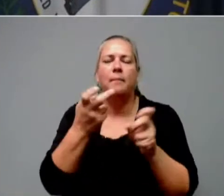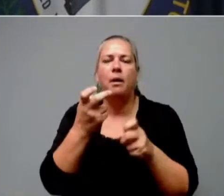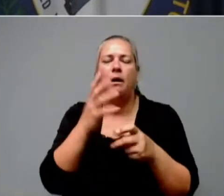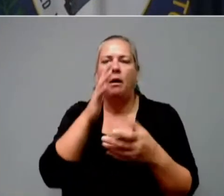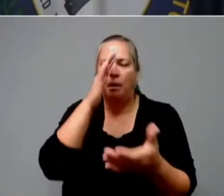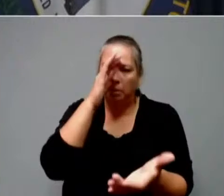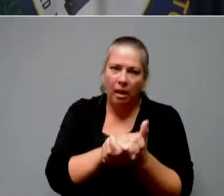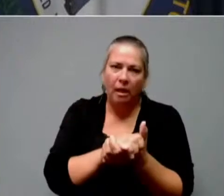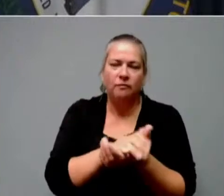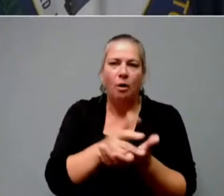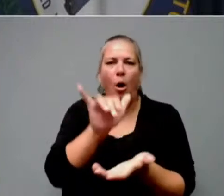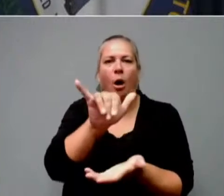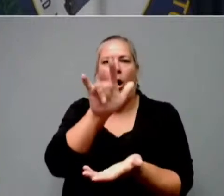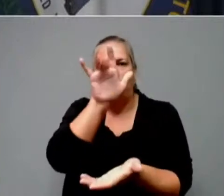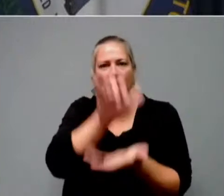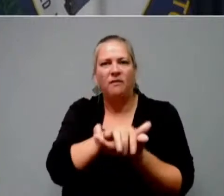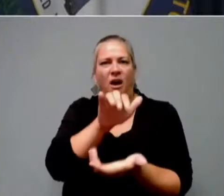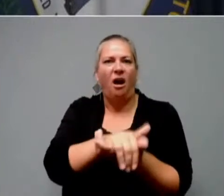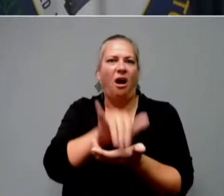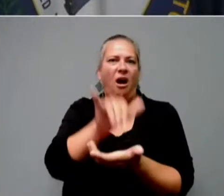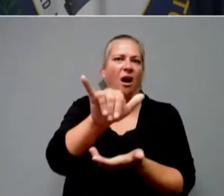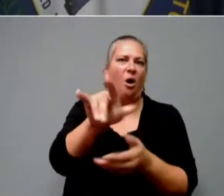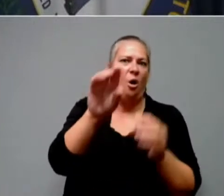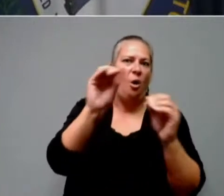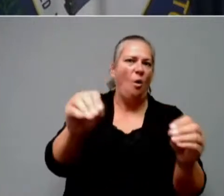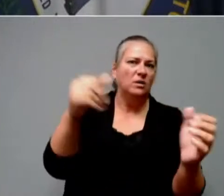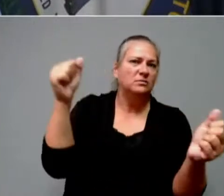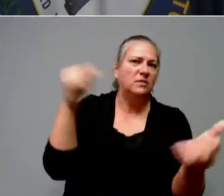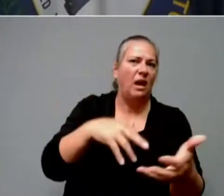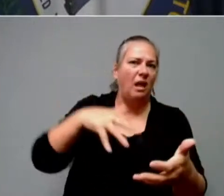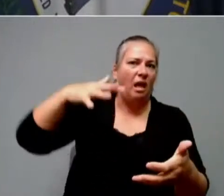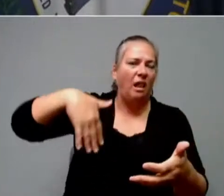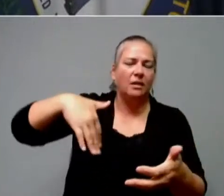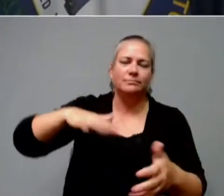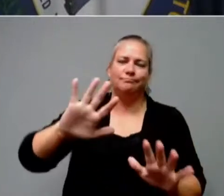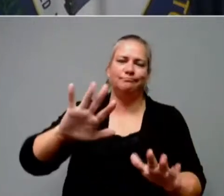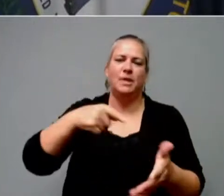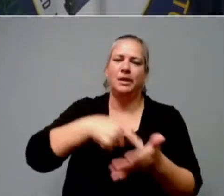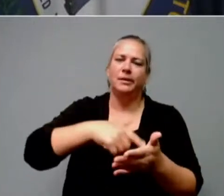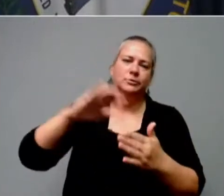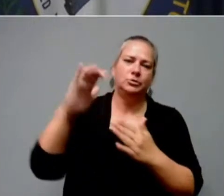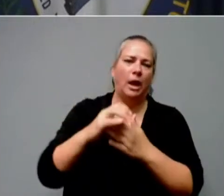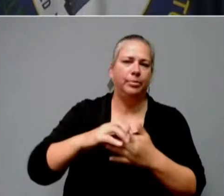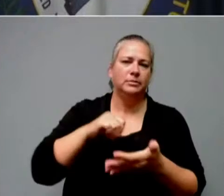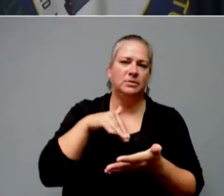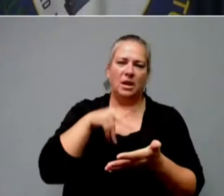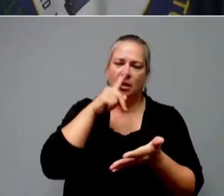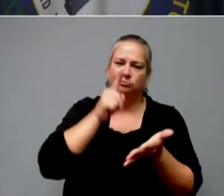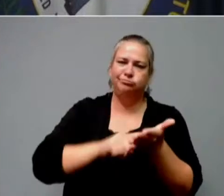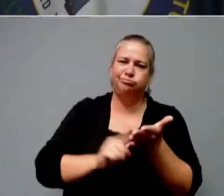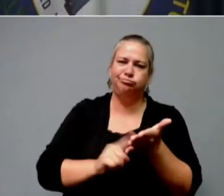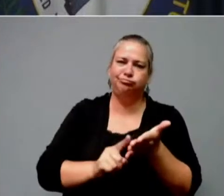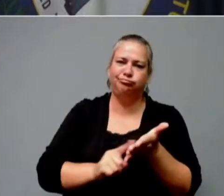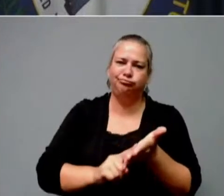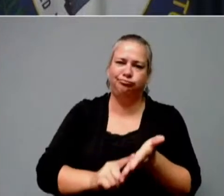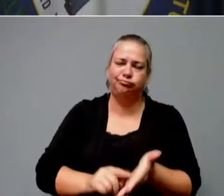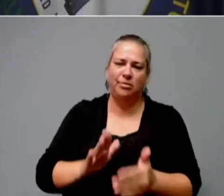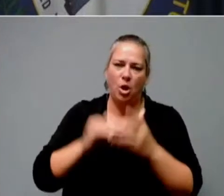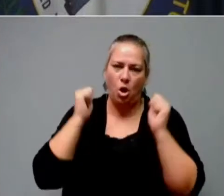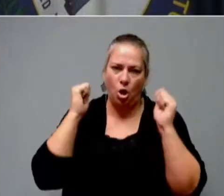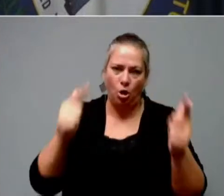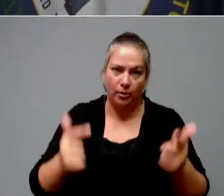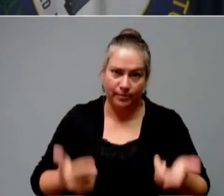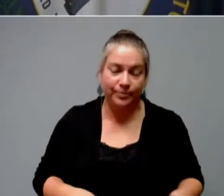not studied robustly. They are studied more than probably any other vaccine in a short period of time has ever been done. As far as pregnancy